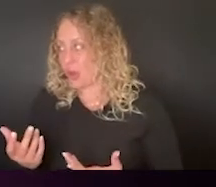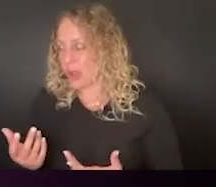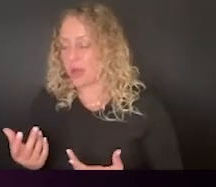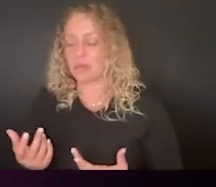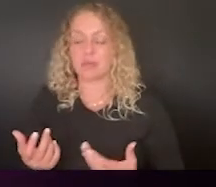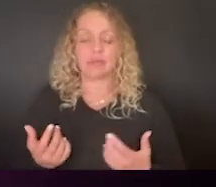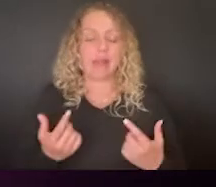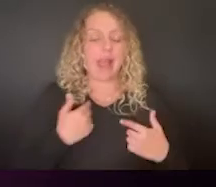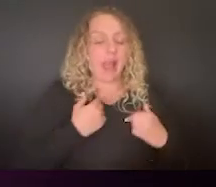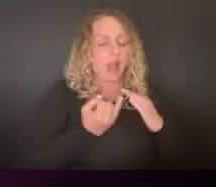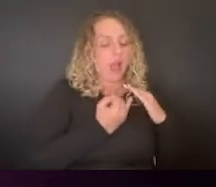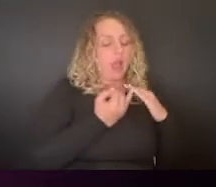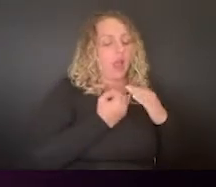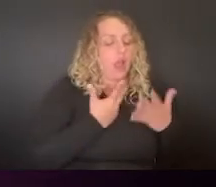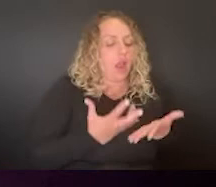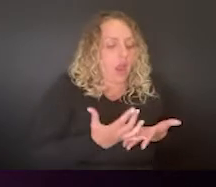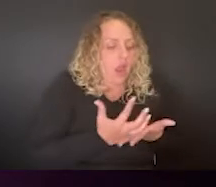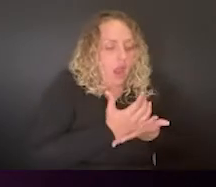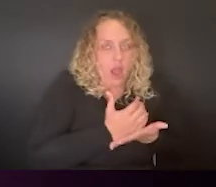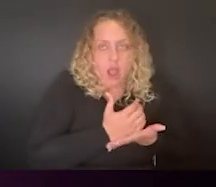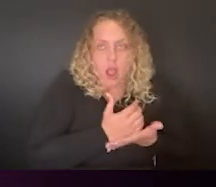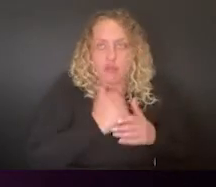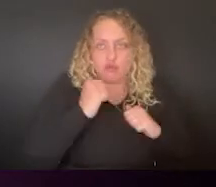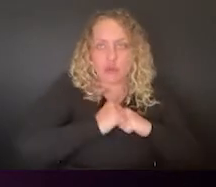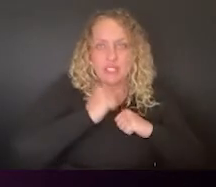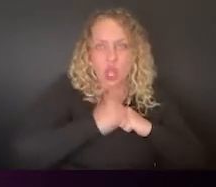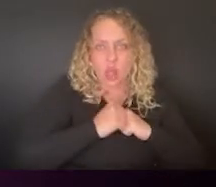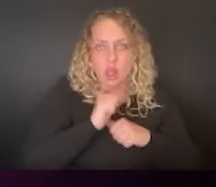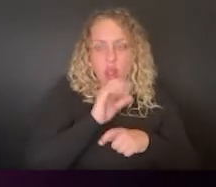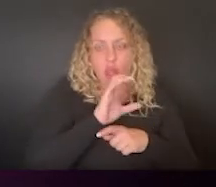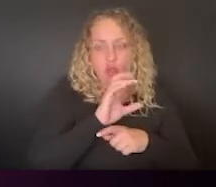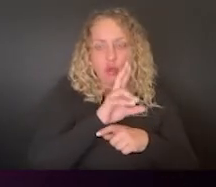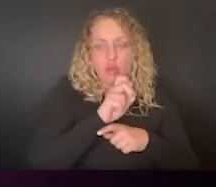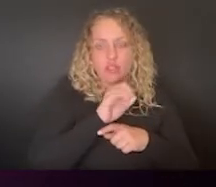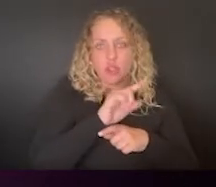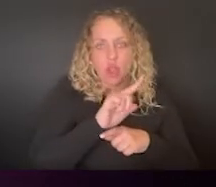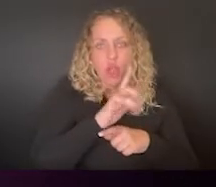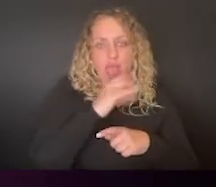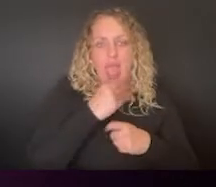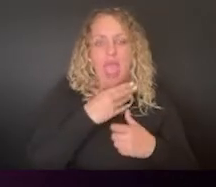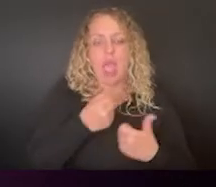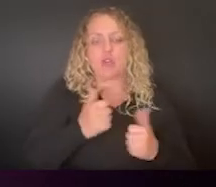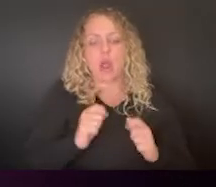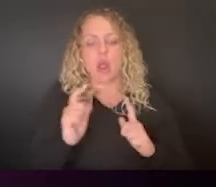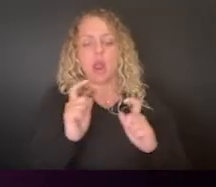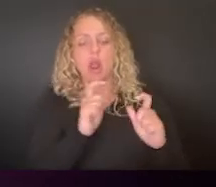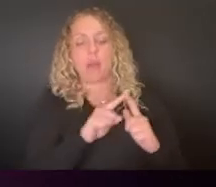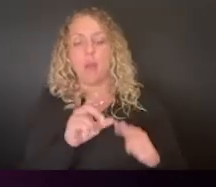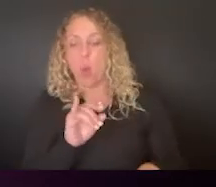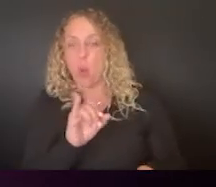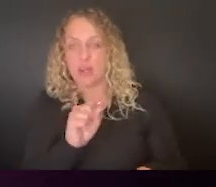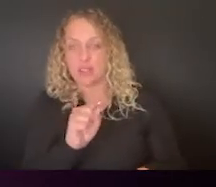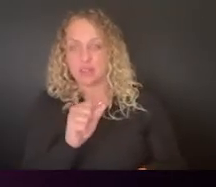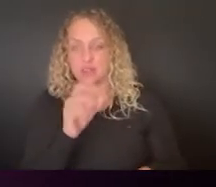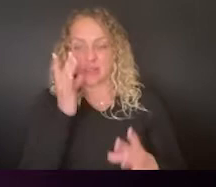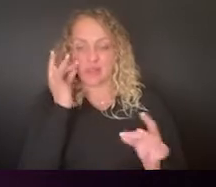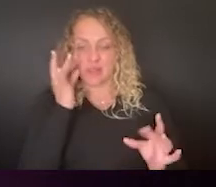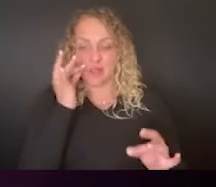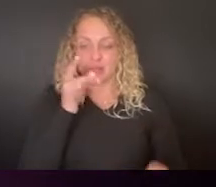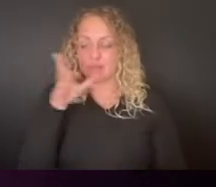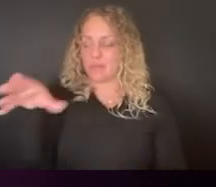lockdown, before my burnout hit peak, I also started a heck of a crystal collection and